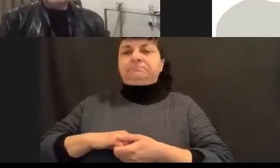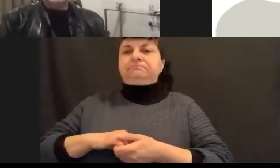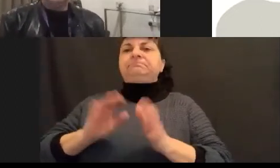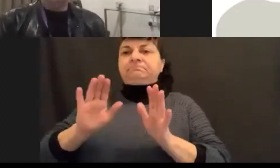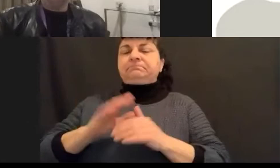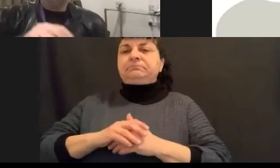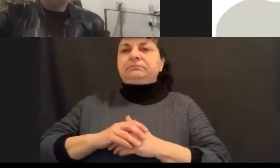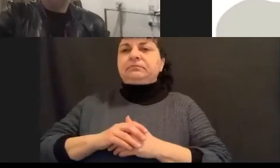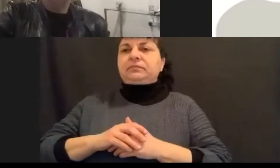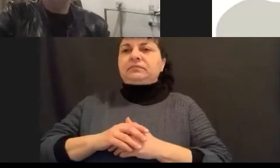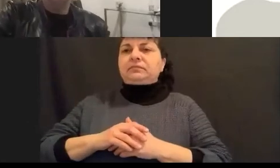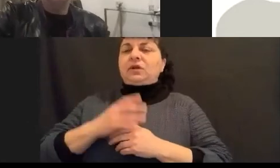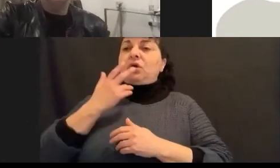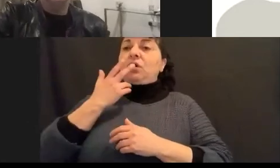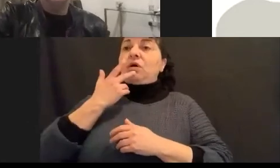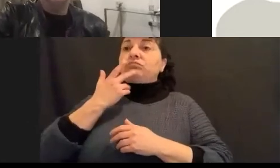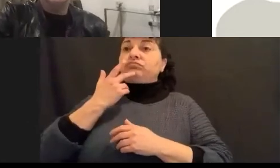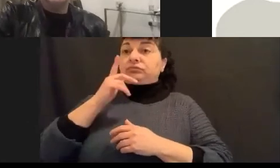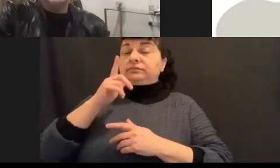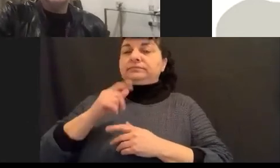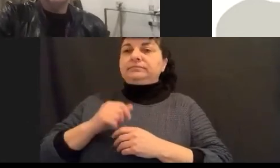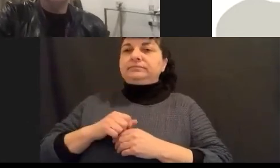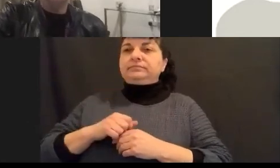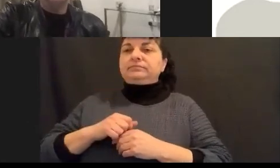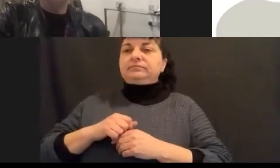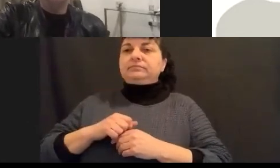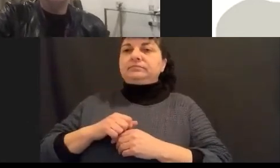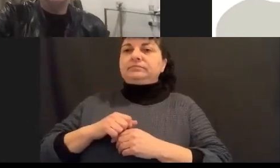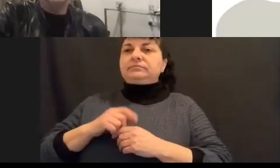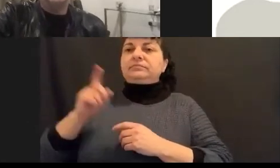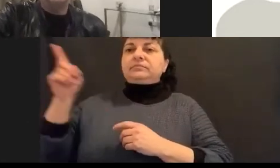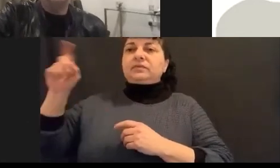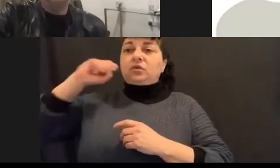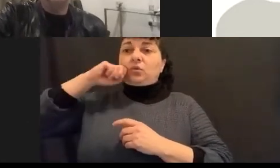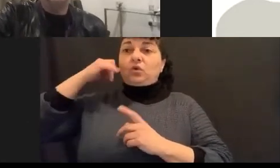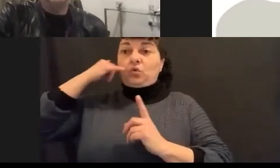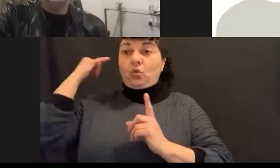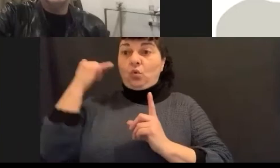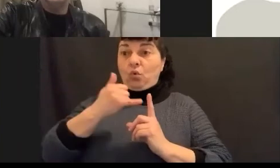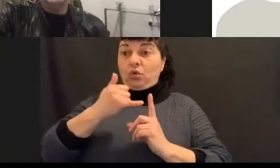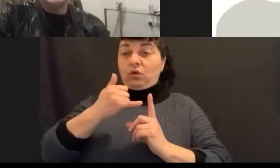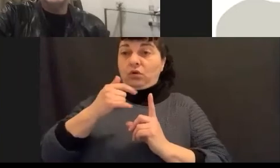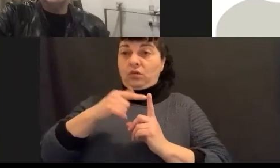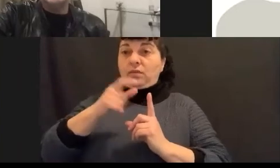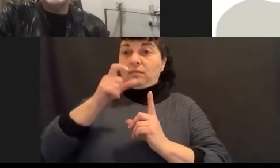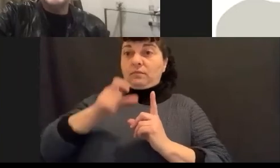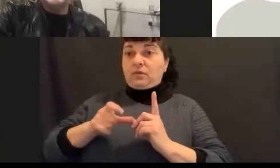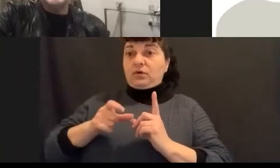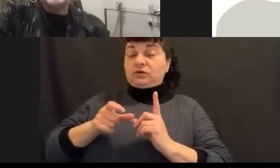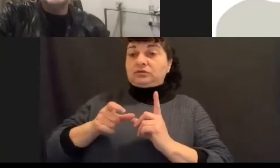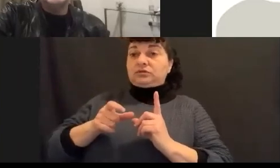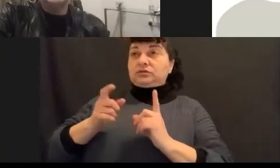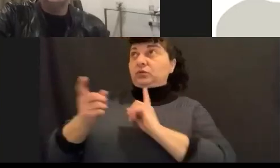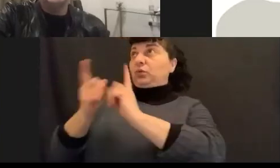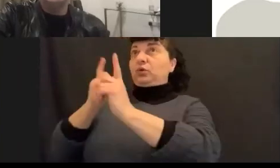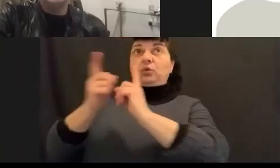if you're a case, we'll call you very quickly and it'll come from almost always the local public health unit